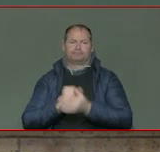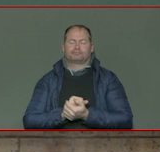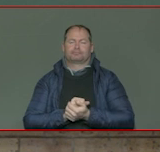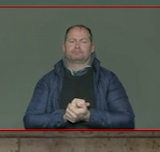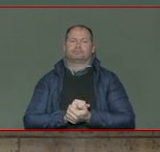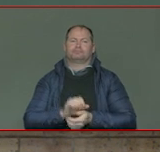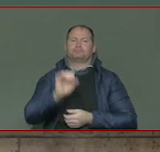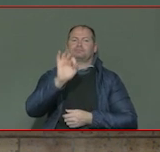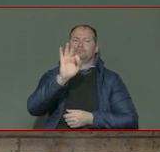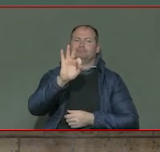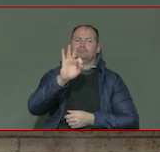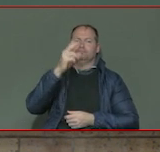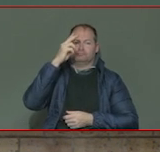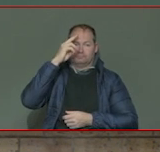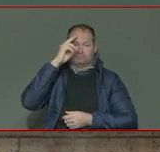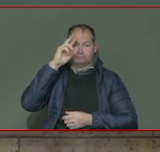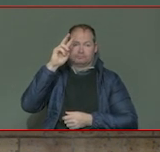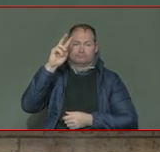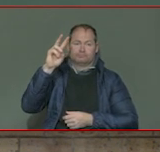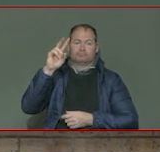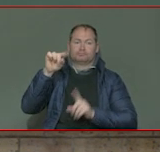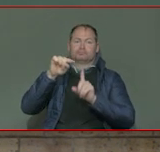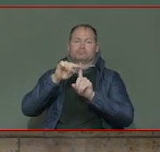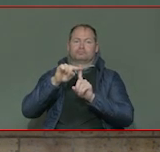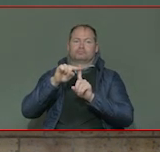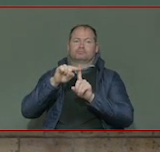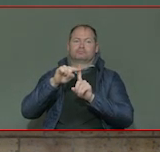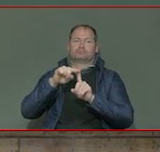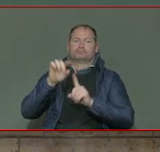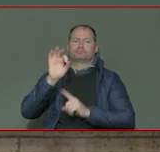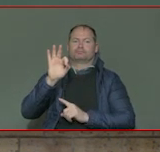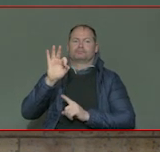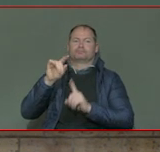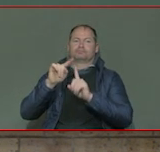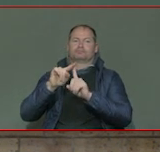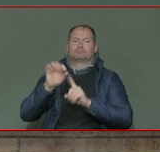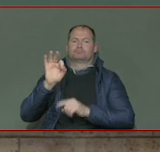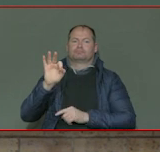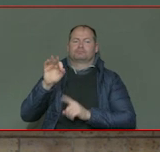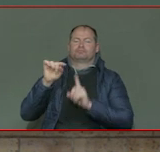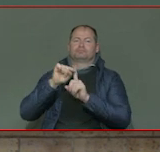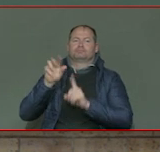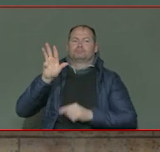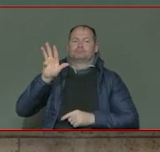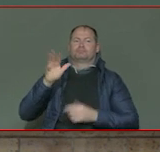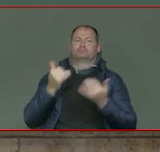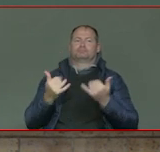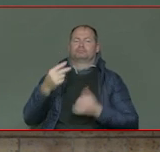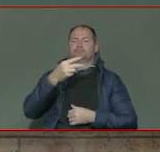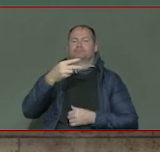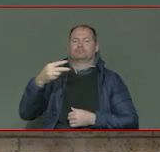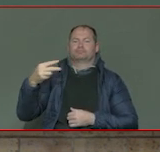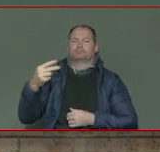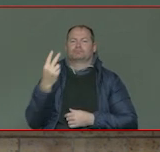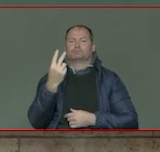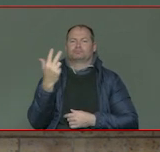3 squared plus 3 times 3 plus 9, and that is equal to 27. 9 times 3 is